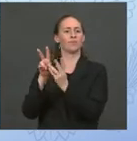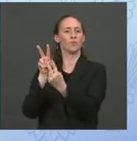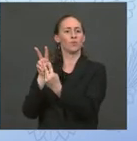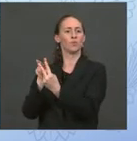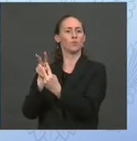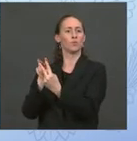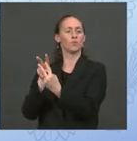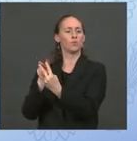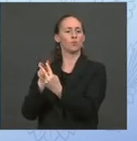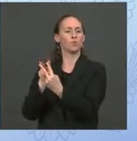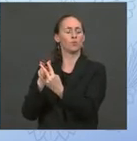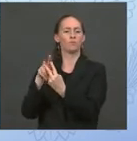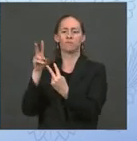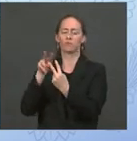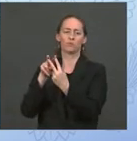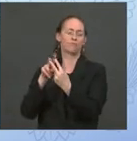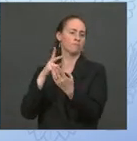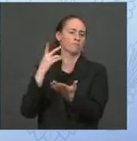stood out.